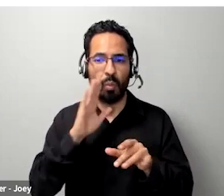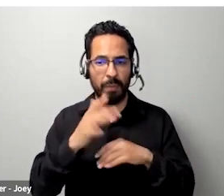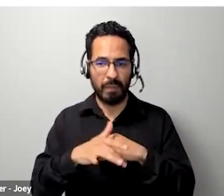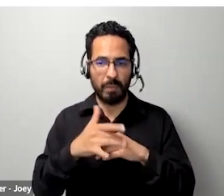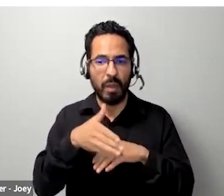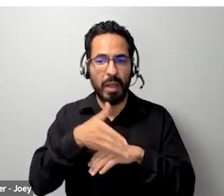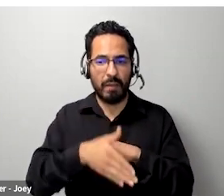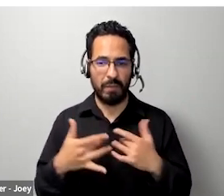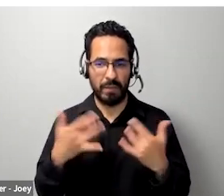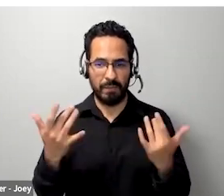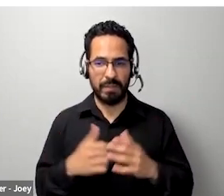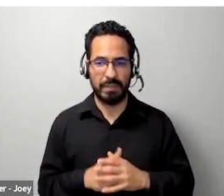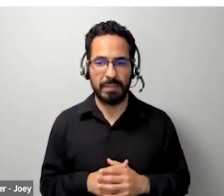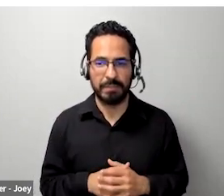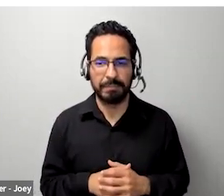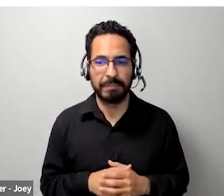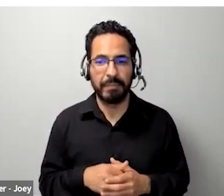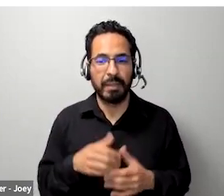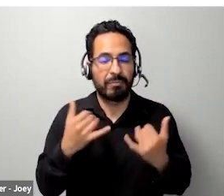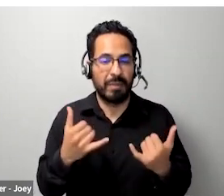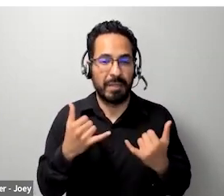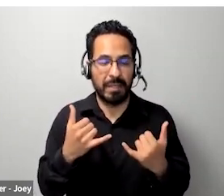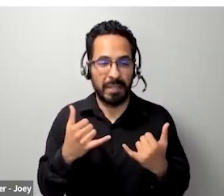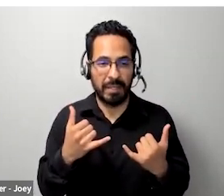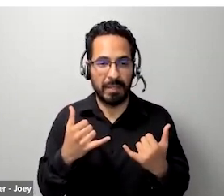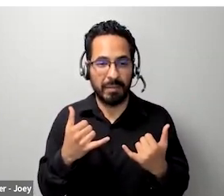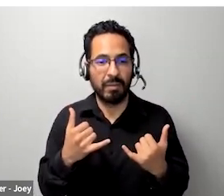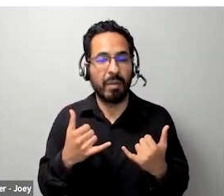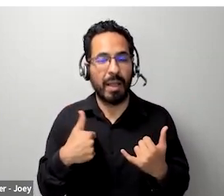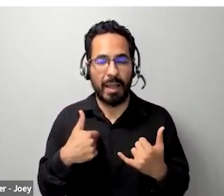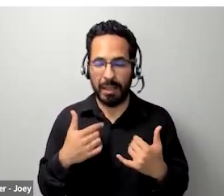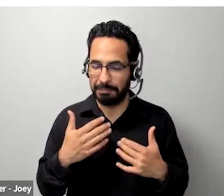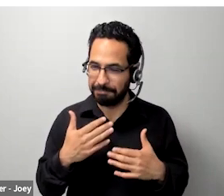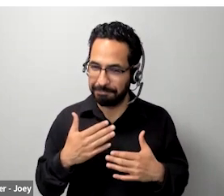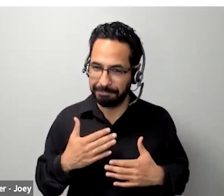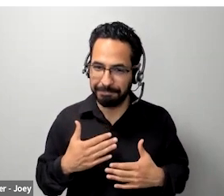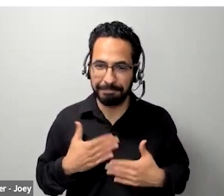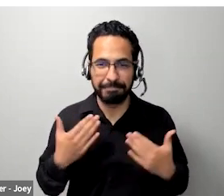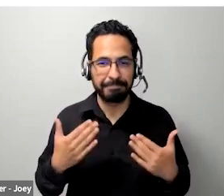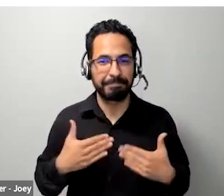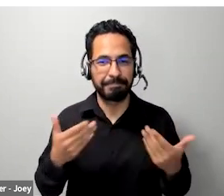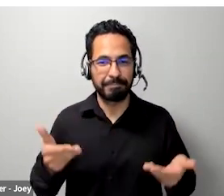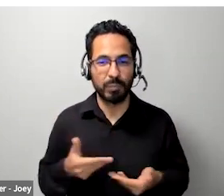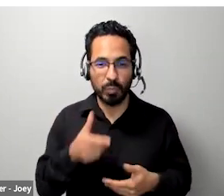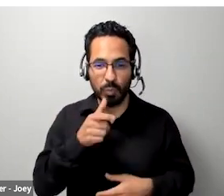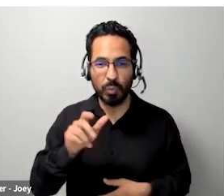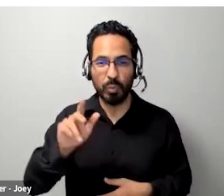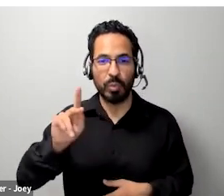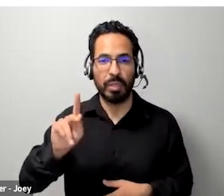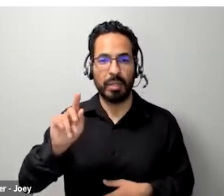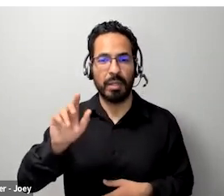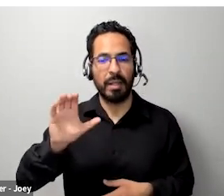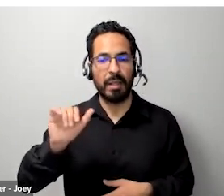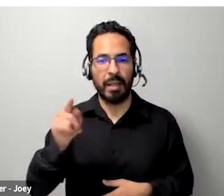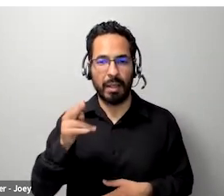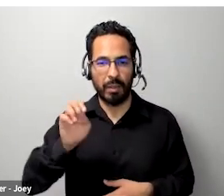the event. At this point, I am pleased to introduce you to our presenters, Catherine Sherry,